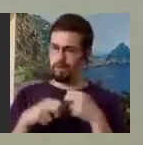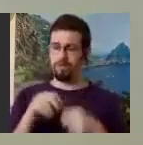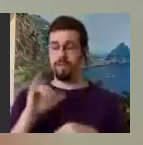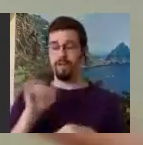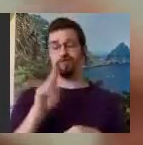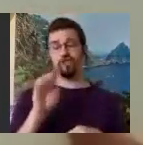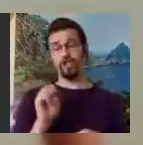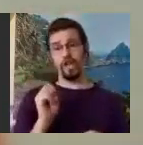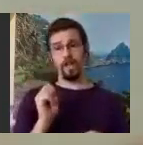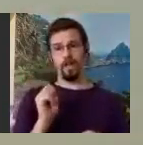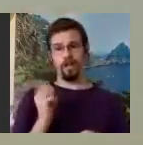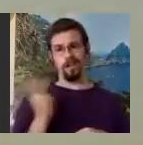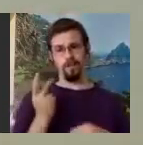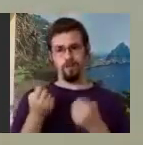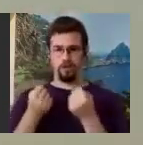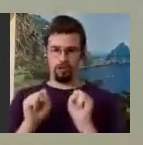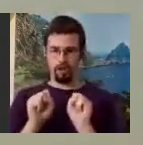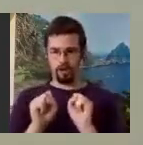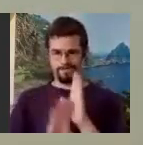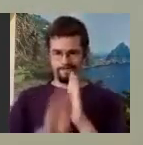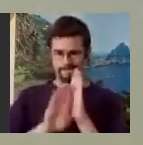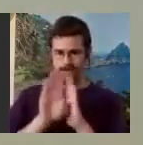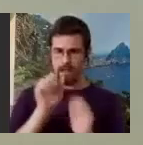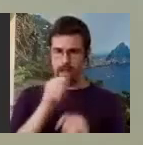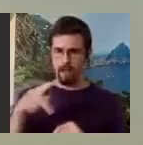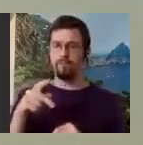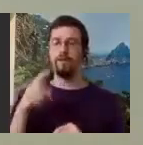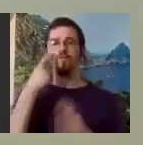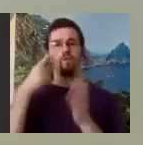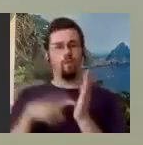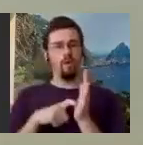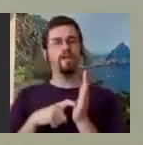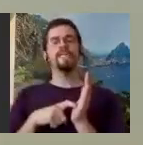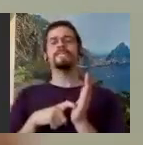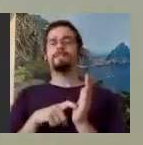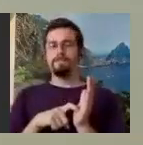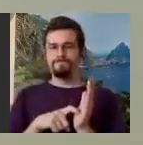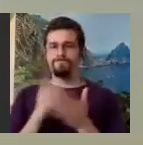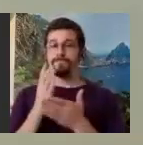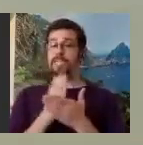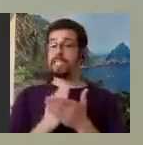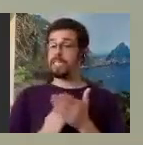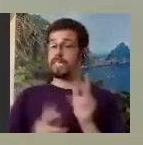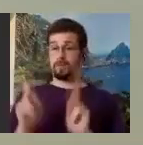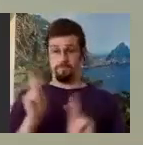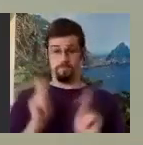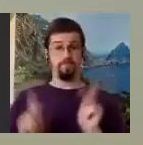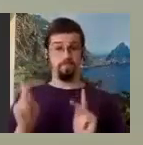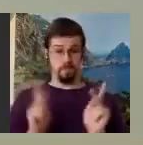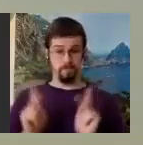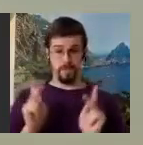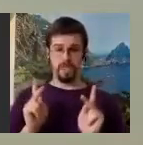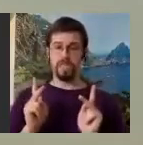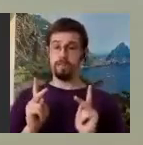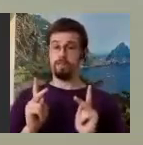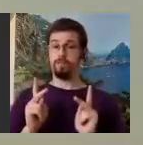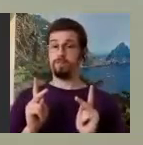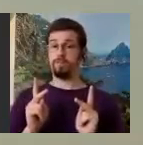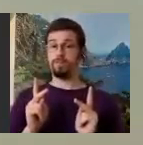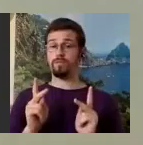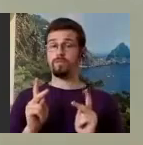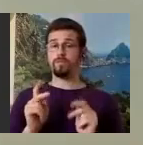we were thinking of creating actually a Russian sign writing app. We faced, as you said, the same